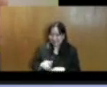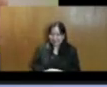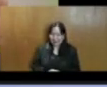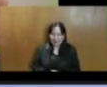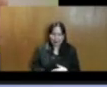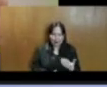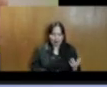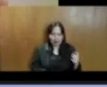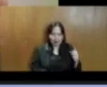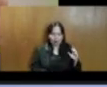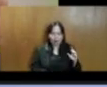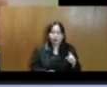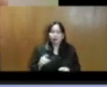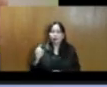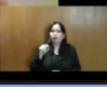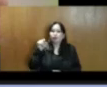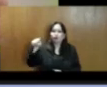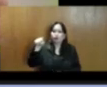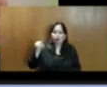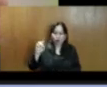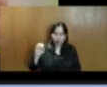Dr. Ilya. Yeah.